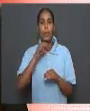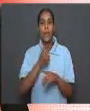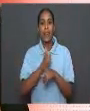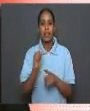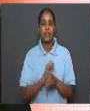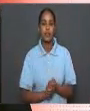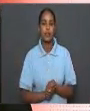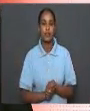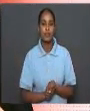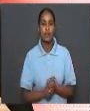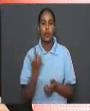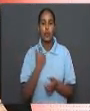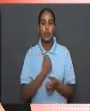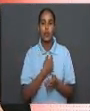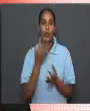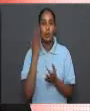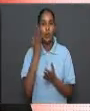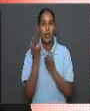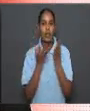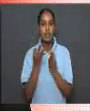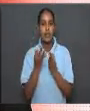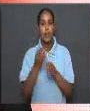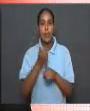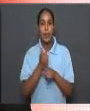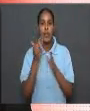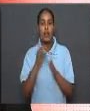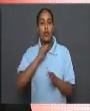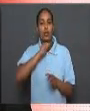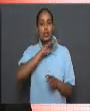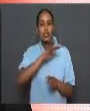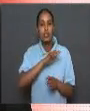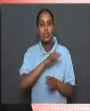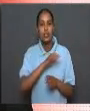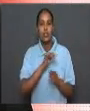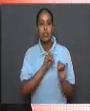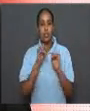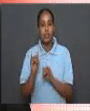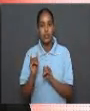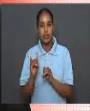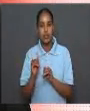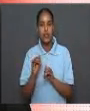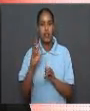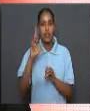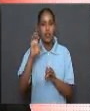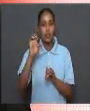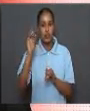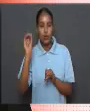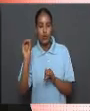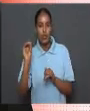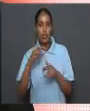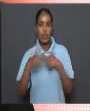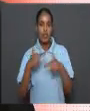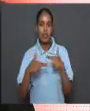metals. We will explain metallic corrosion in terms of redox